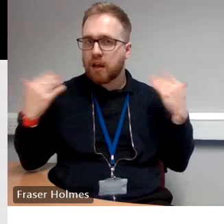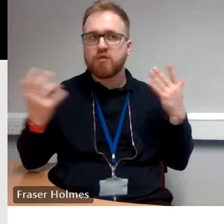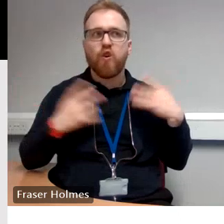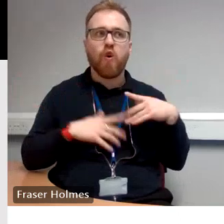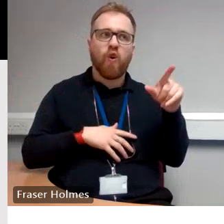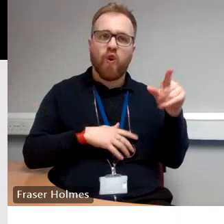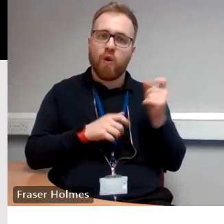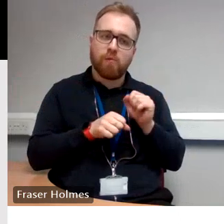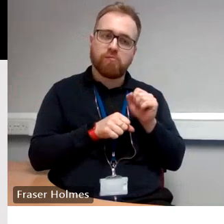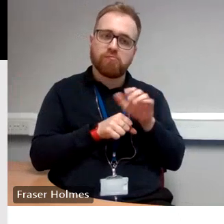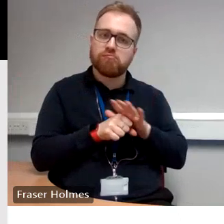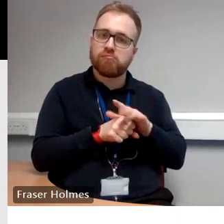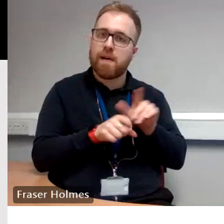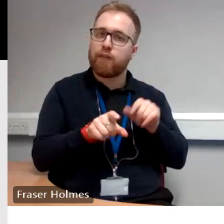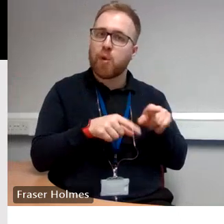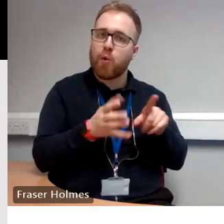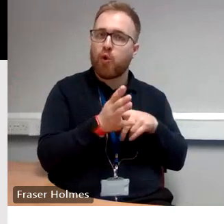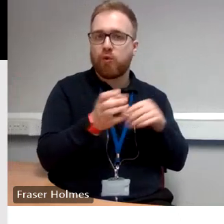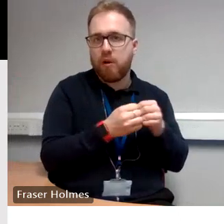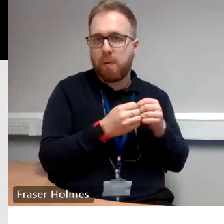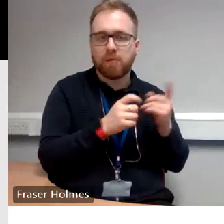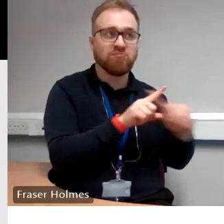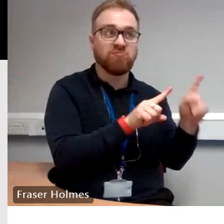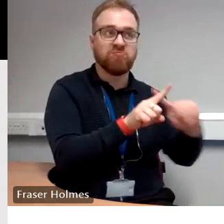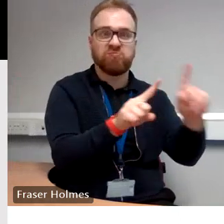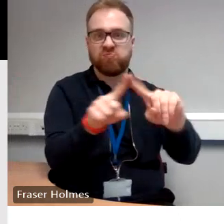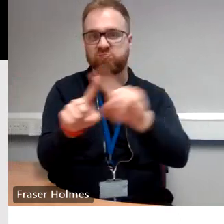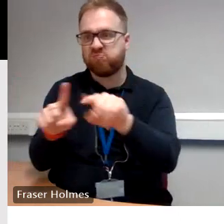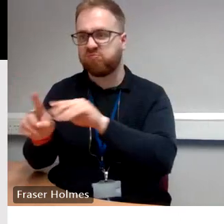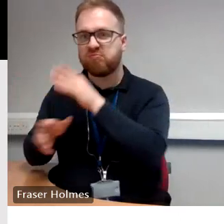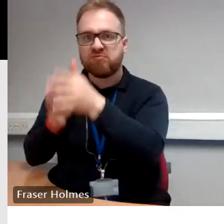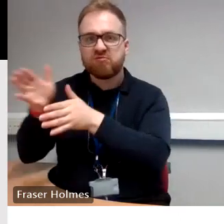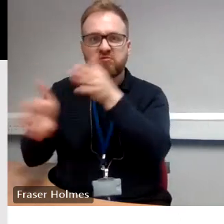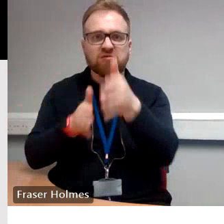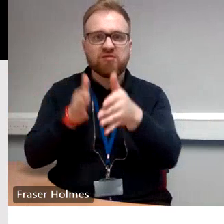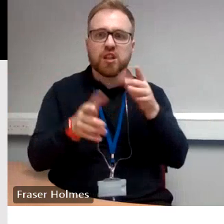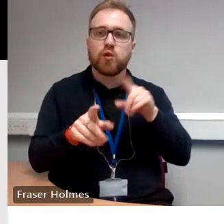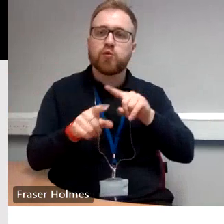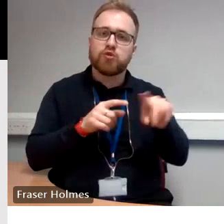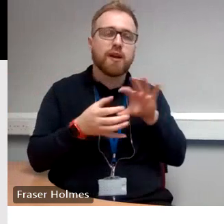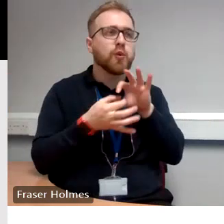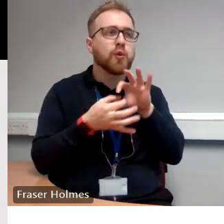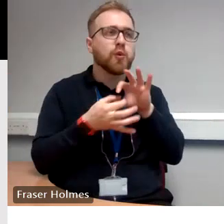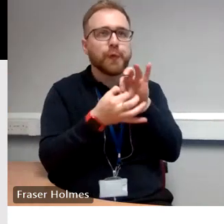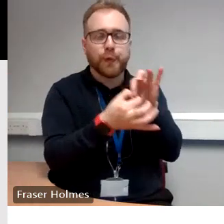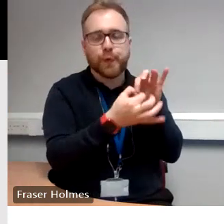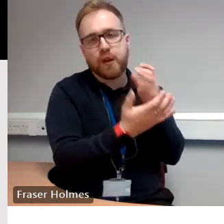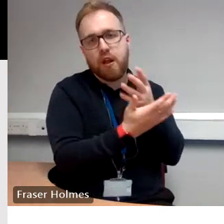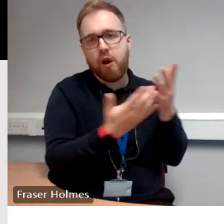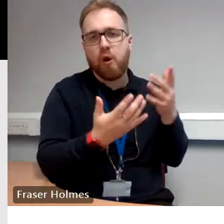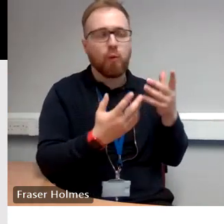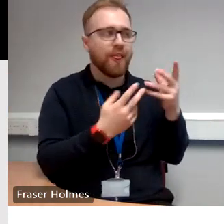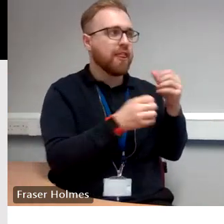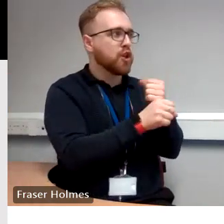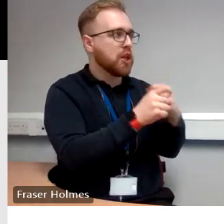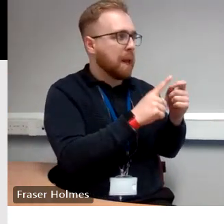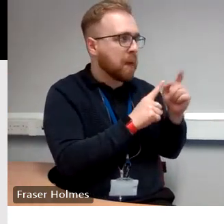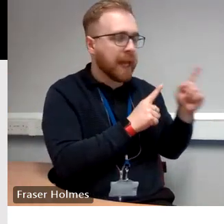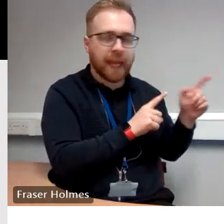club, where we are all over. We try to liaise an awful lot with our GPs that we